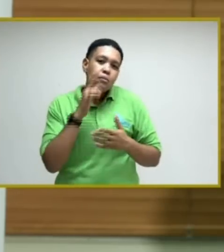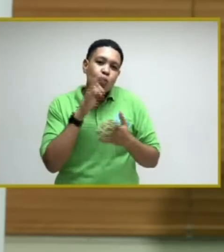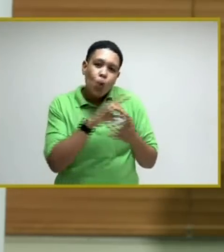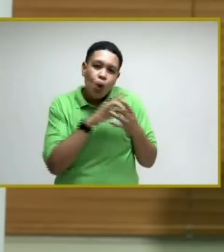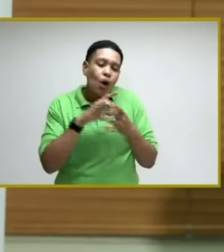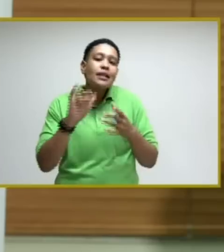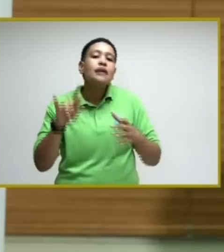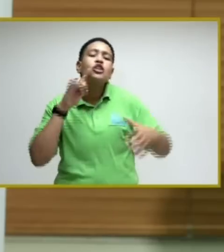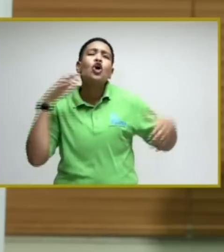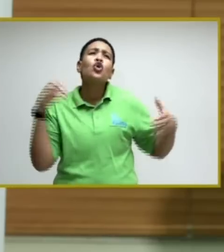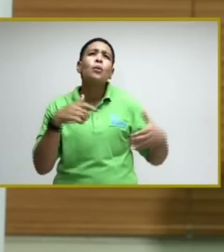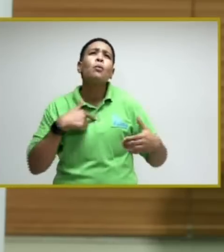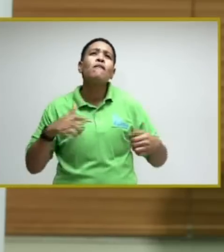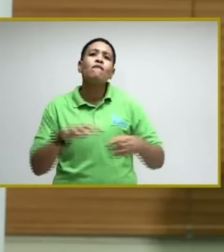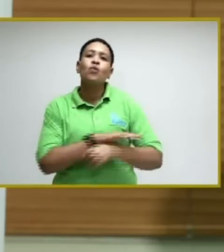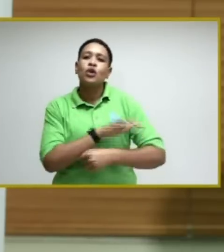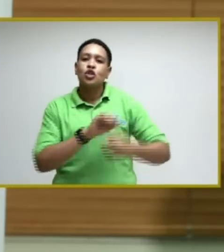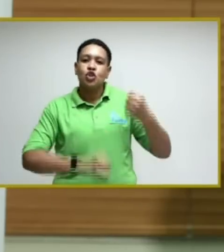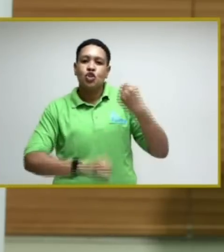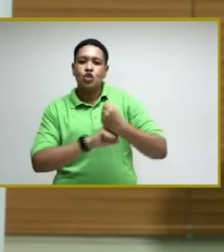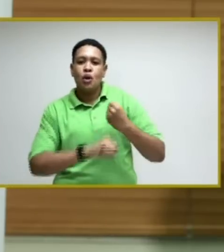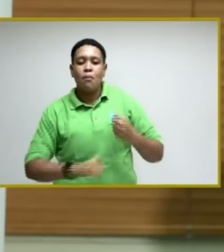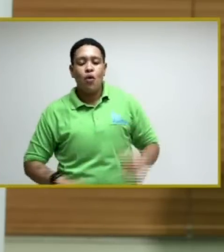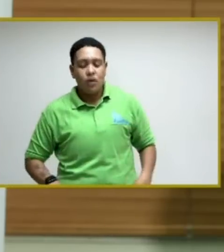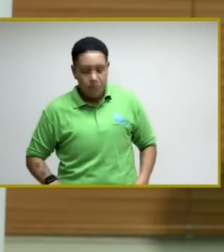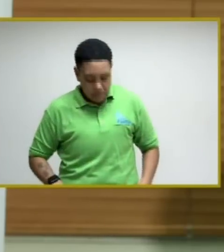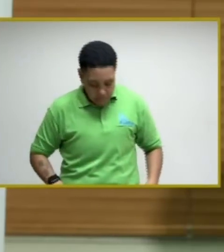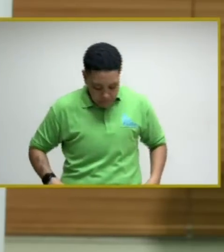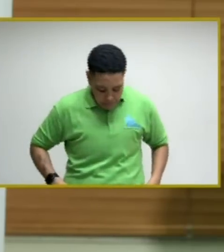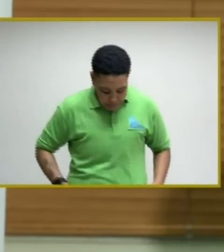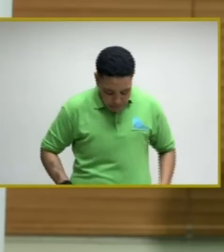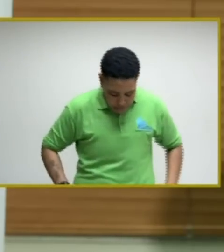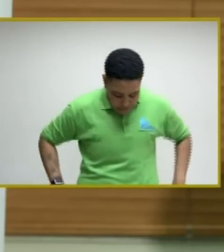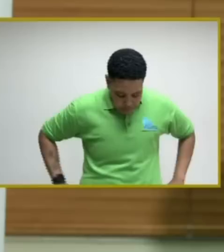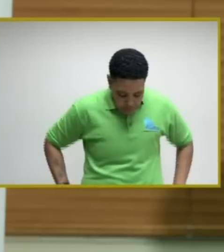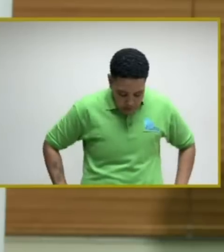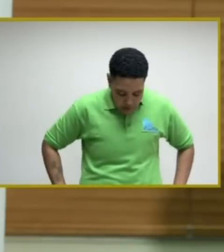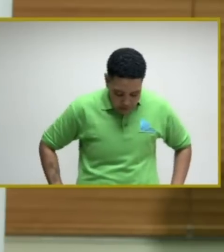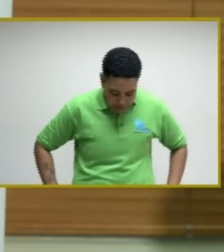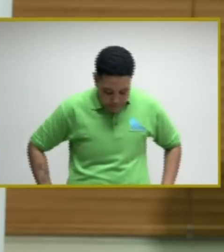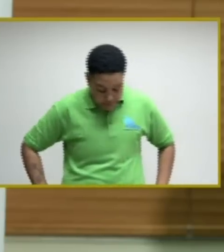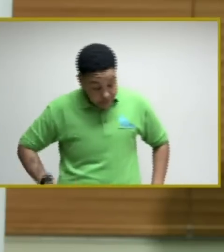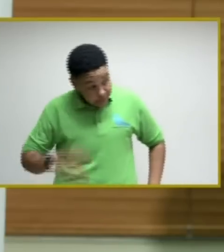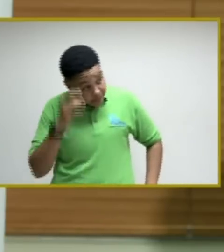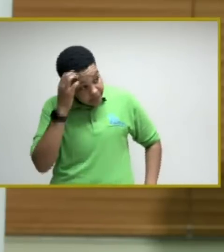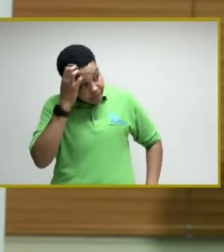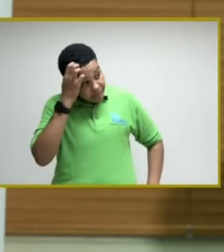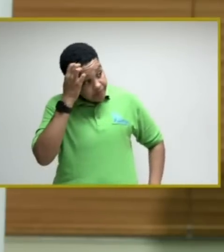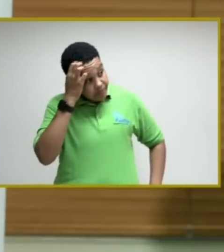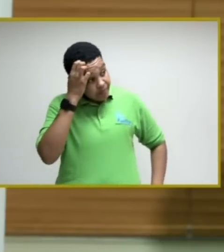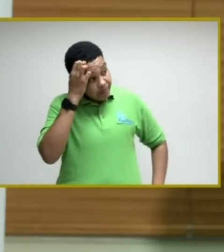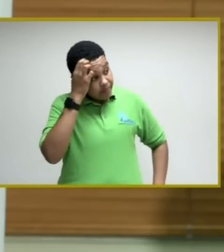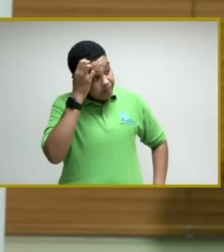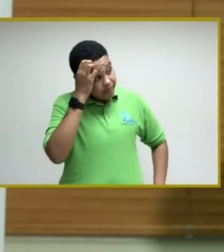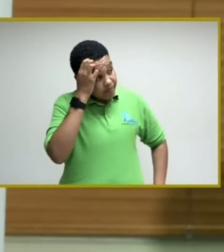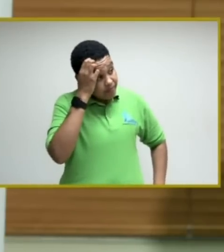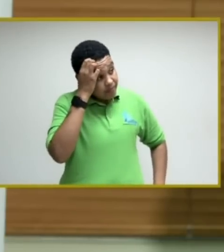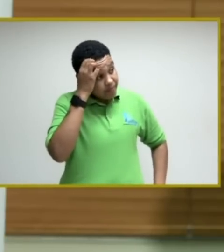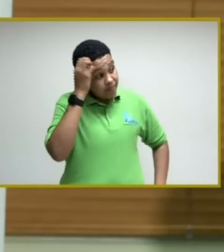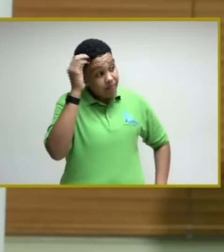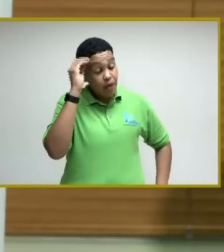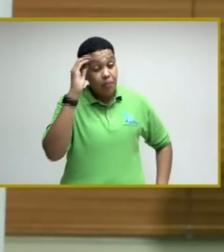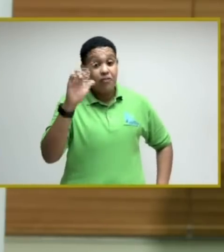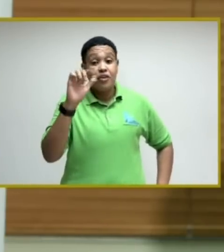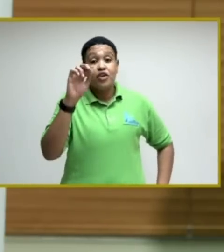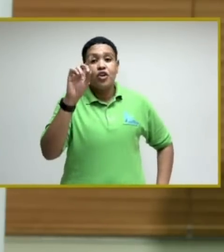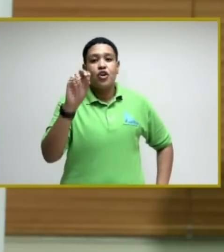it's a group that we fully endorse. Is Professor Gordon Shirley online? I want to just give him a few minutes just to officially introduce him to